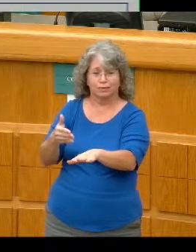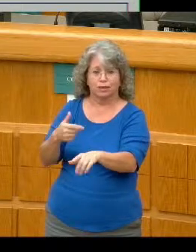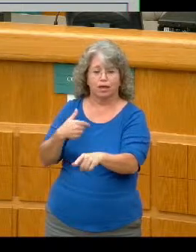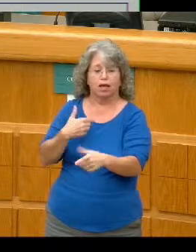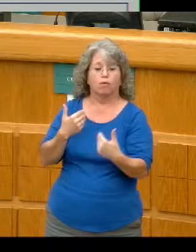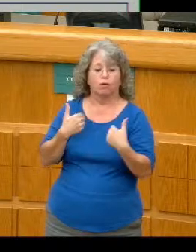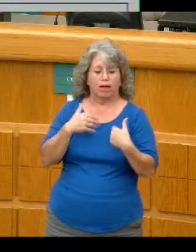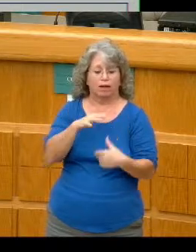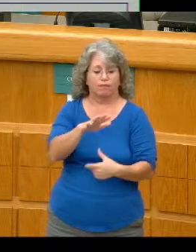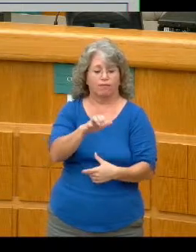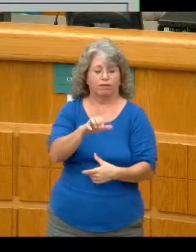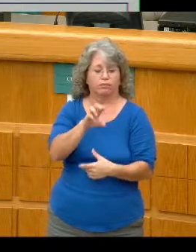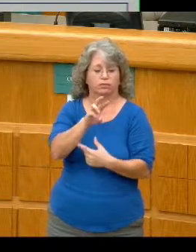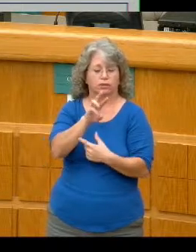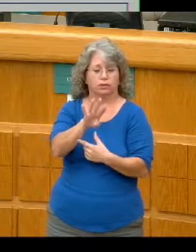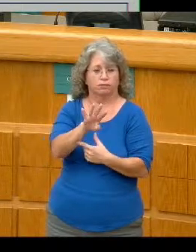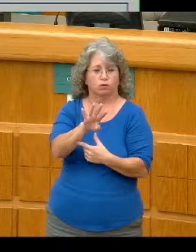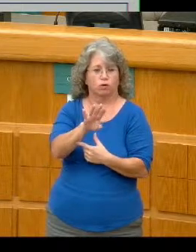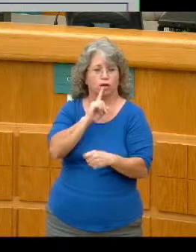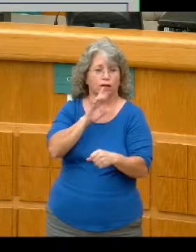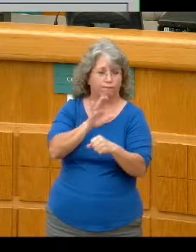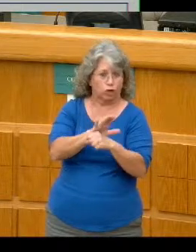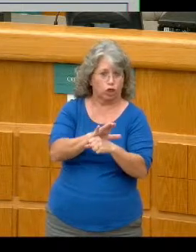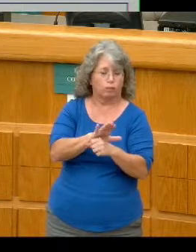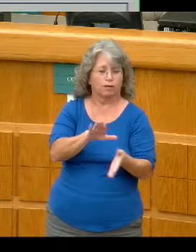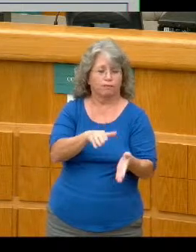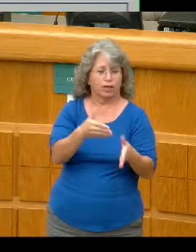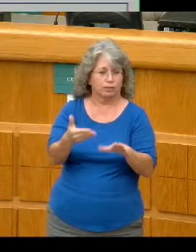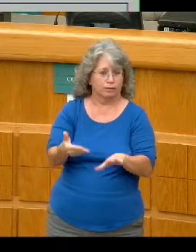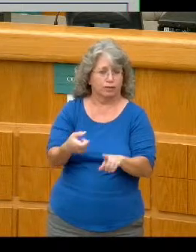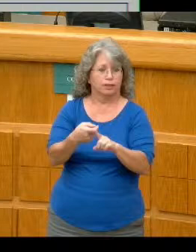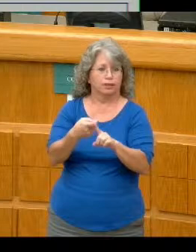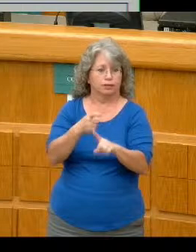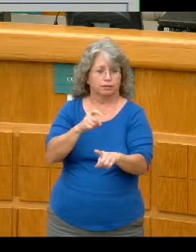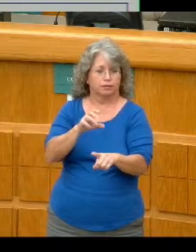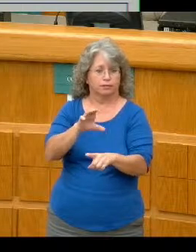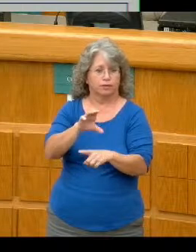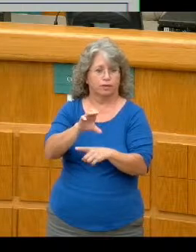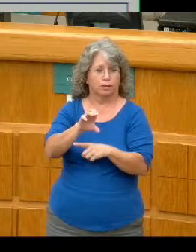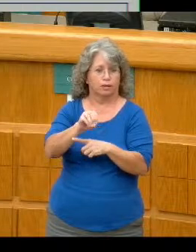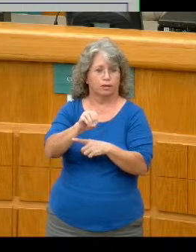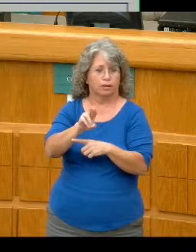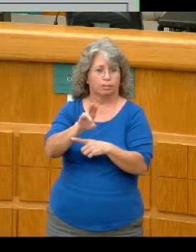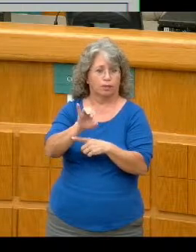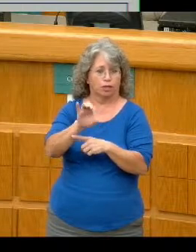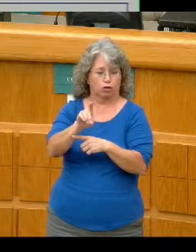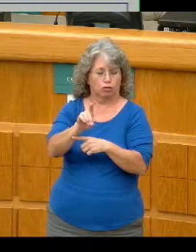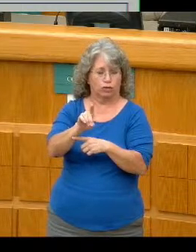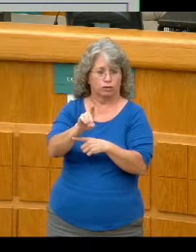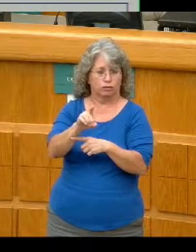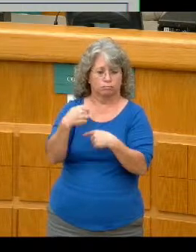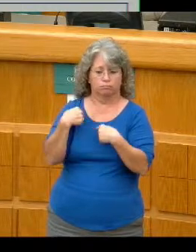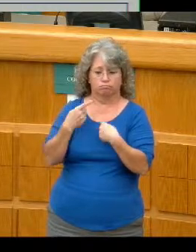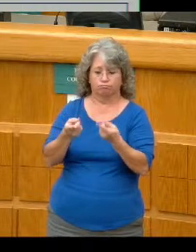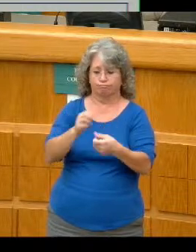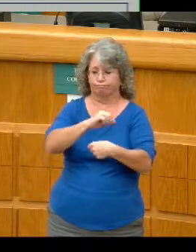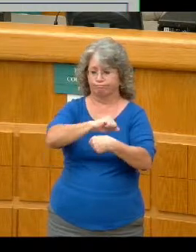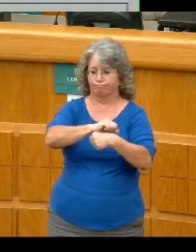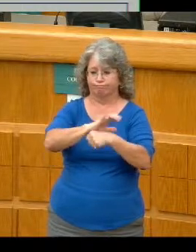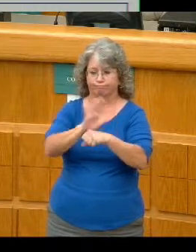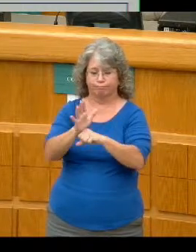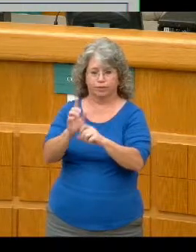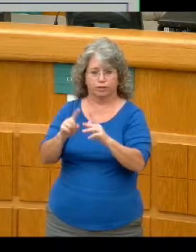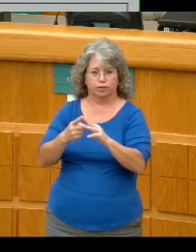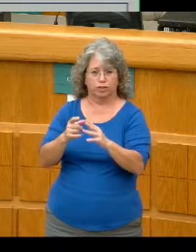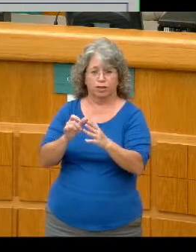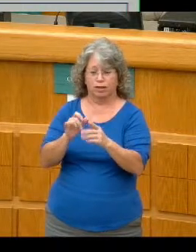been 564 confirmed fatalities from COVID in the whole pandemic. And over the past week,